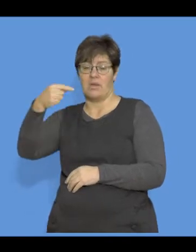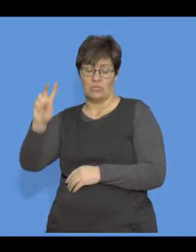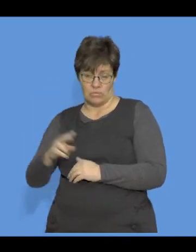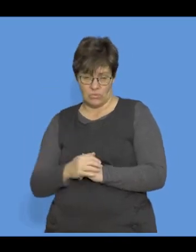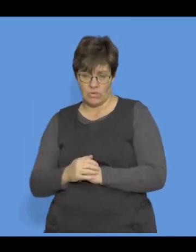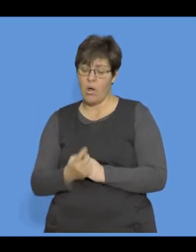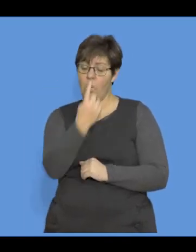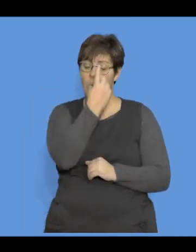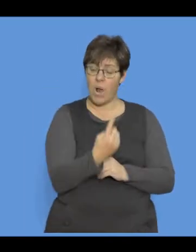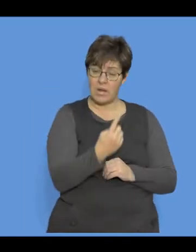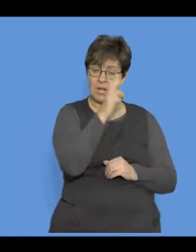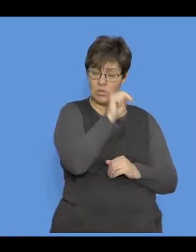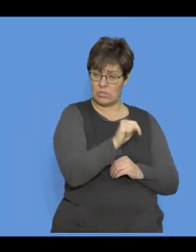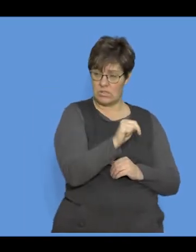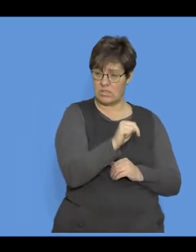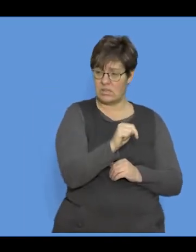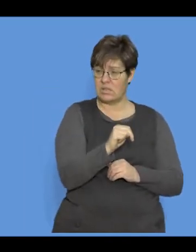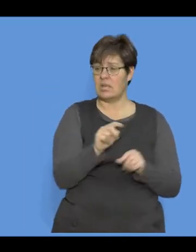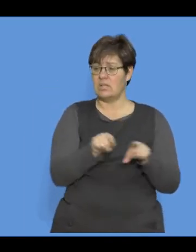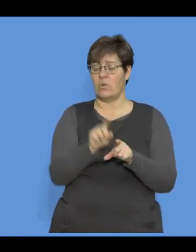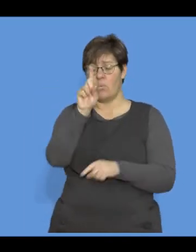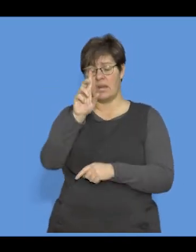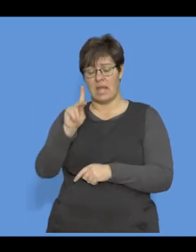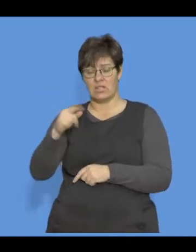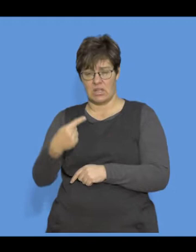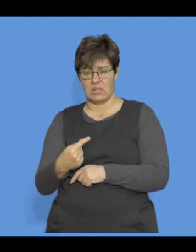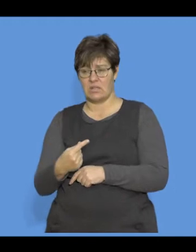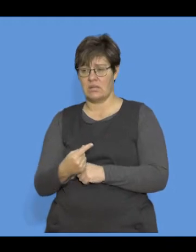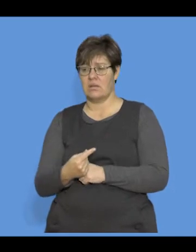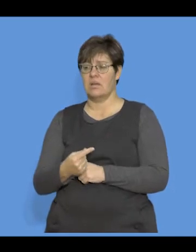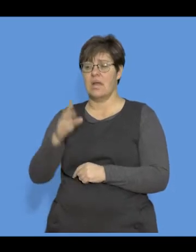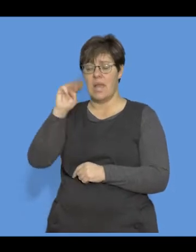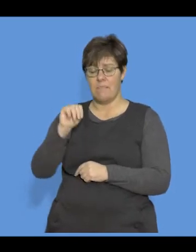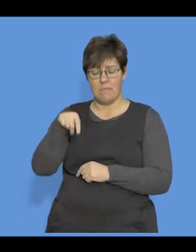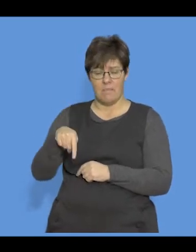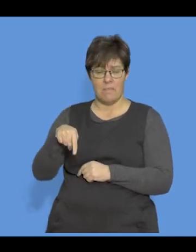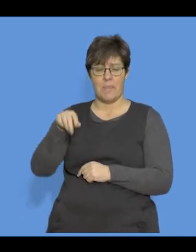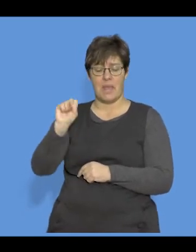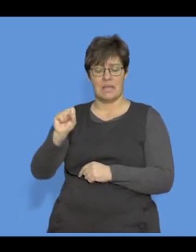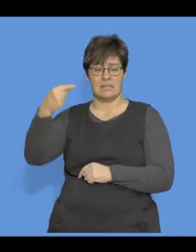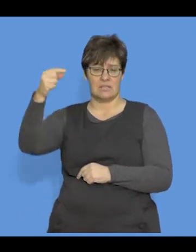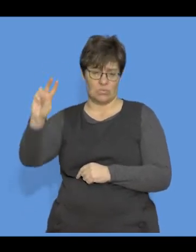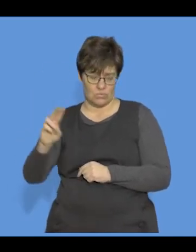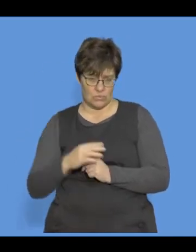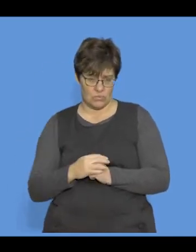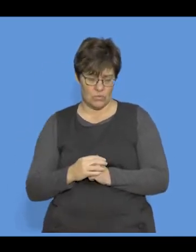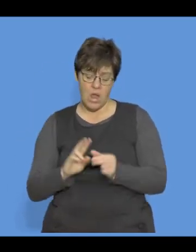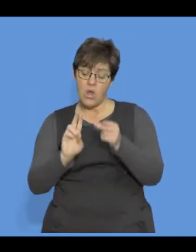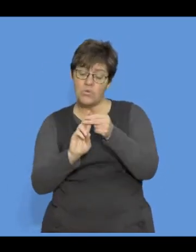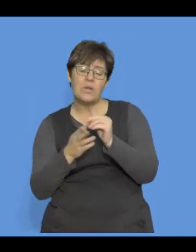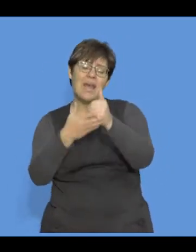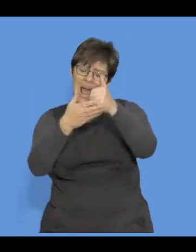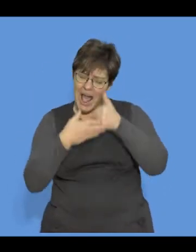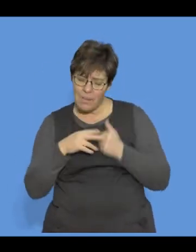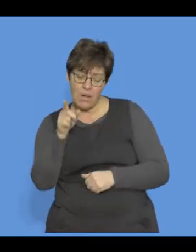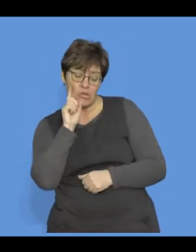1 kilogram times meters per second per second. So units help us very much to check that we're